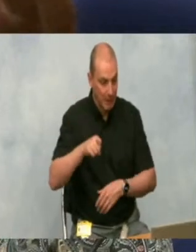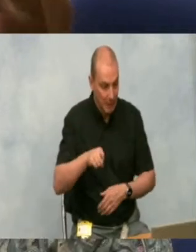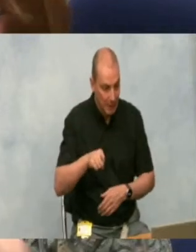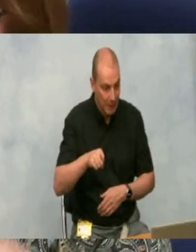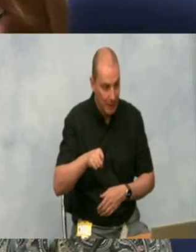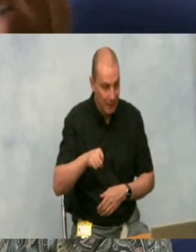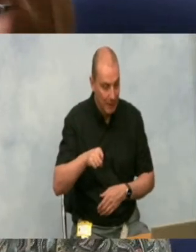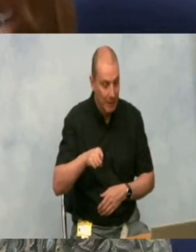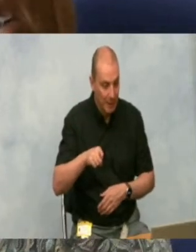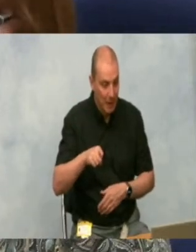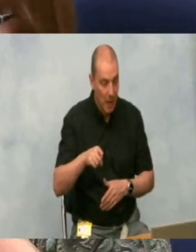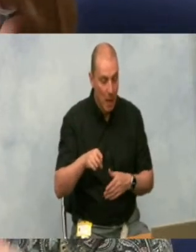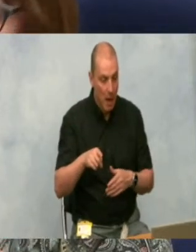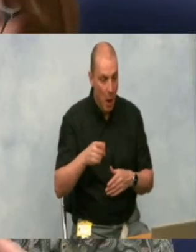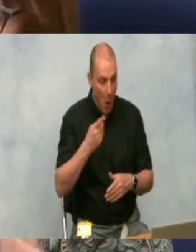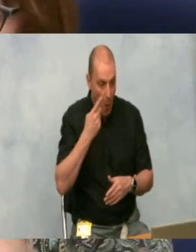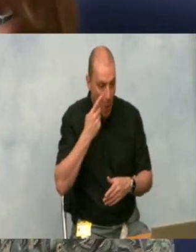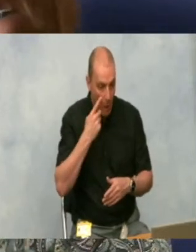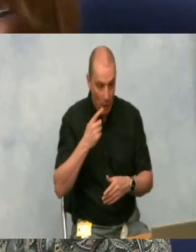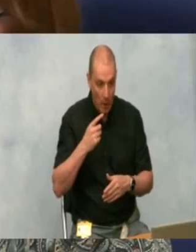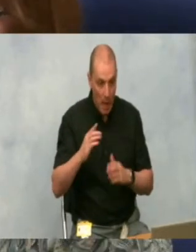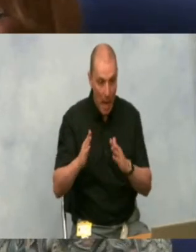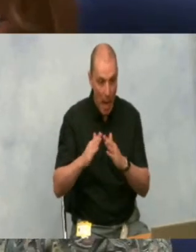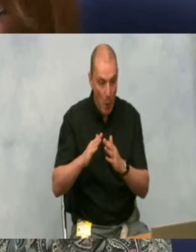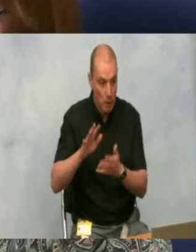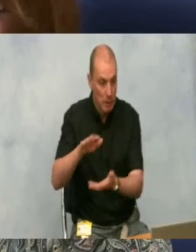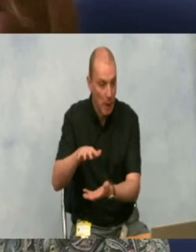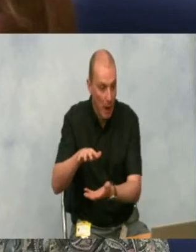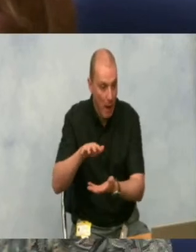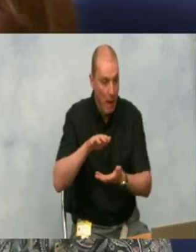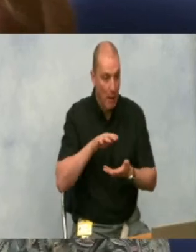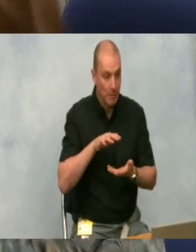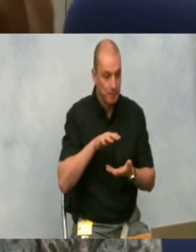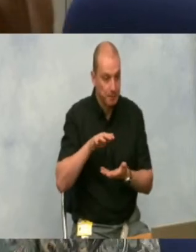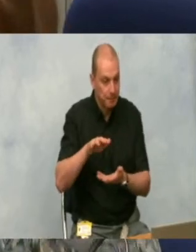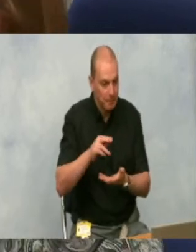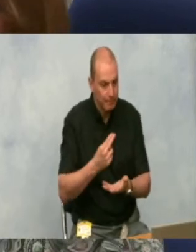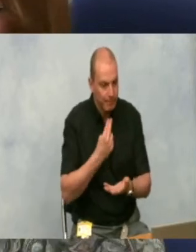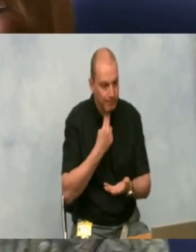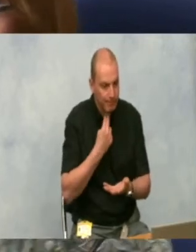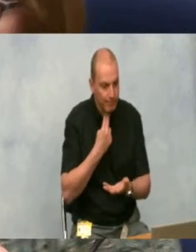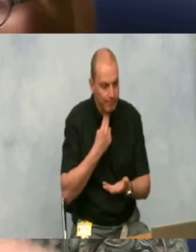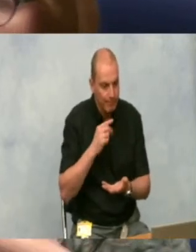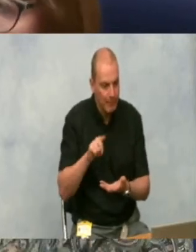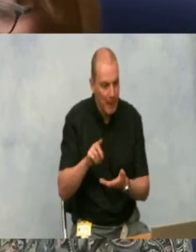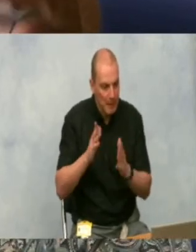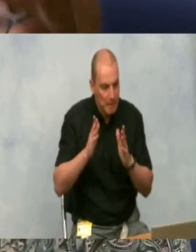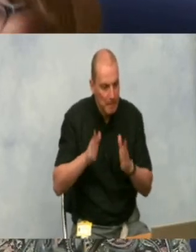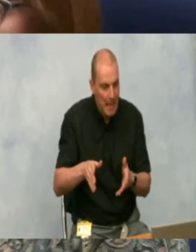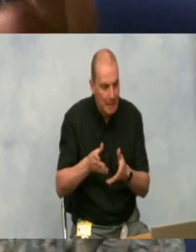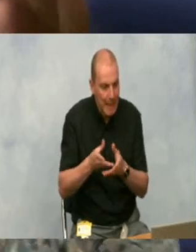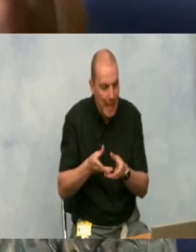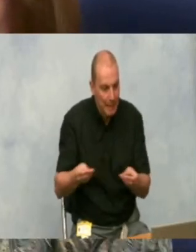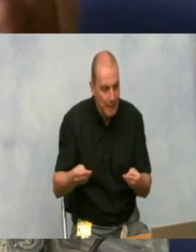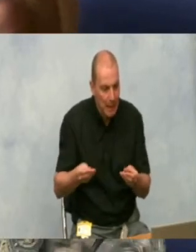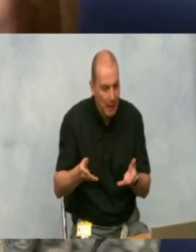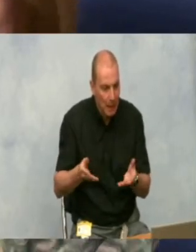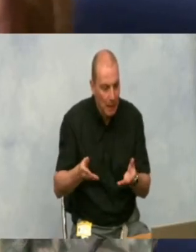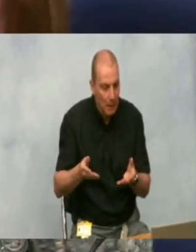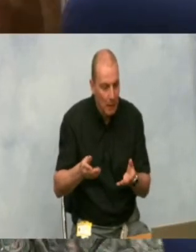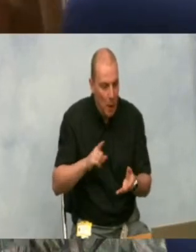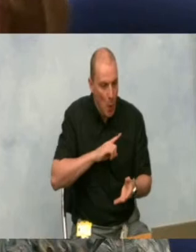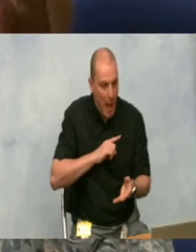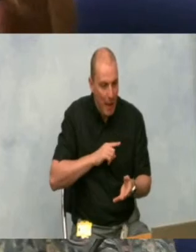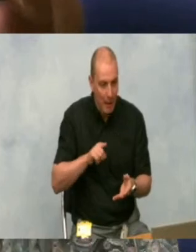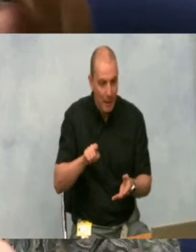Although it's unfortunate that we can't buy the property with the sitting tenant, because in some ways we're making someone homeless so that we can